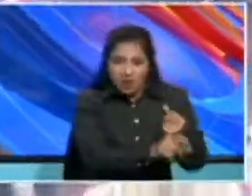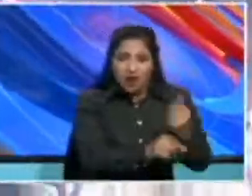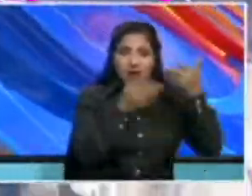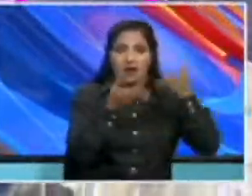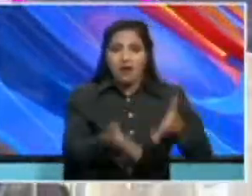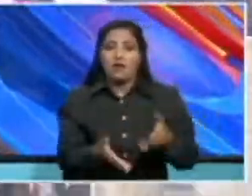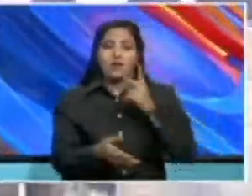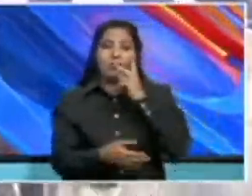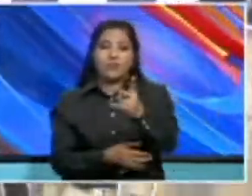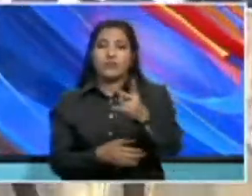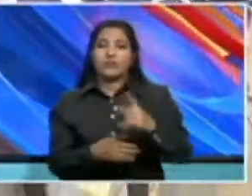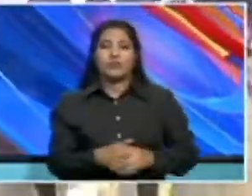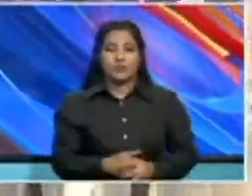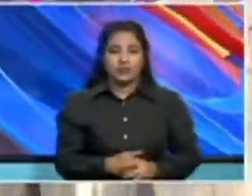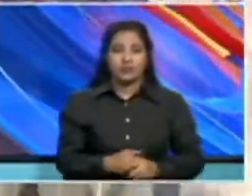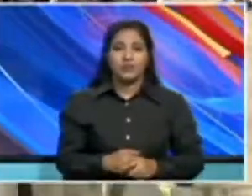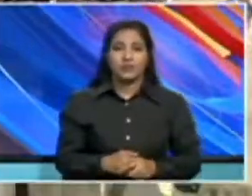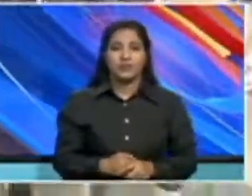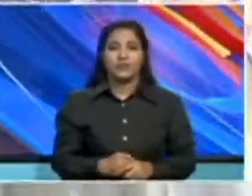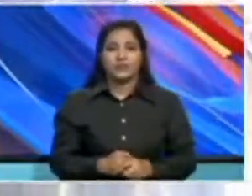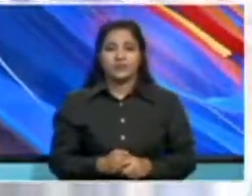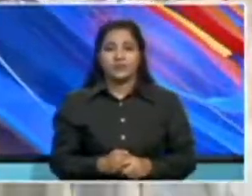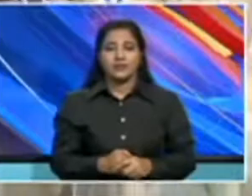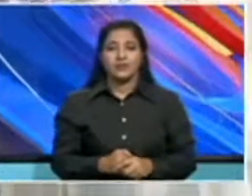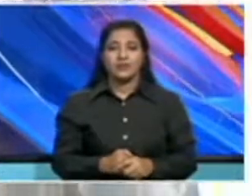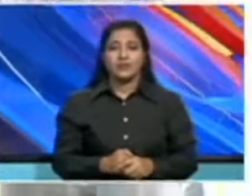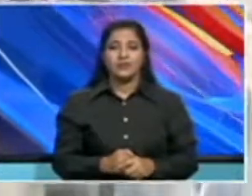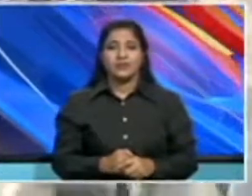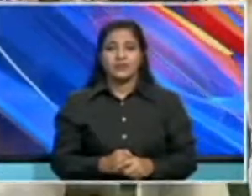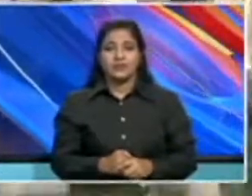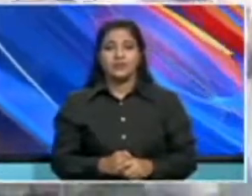of the Indian Armed Forces.